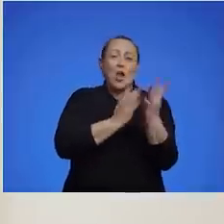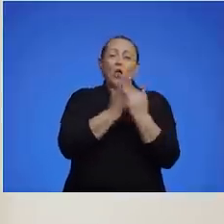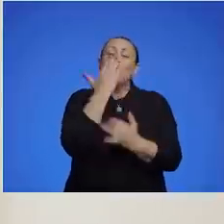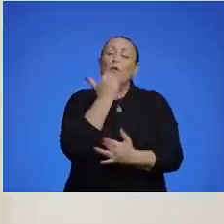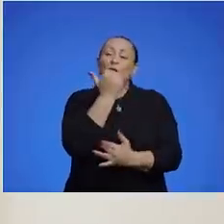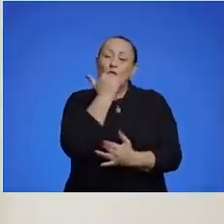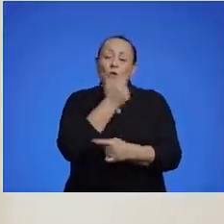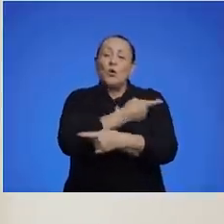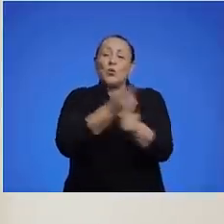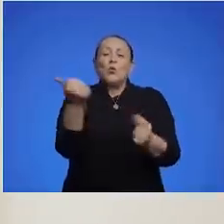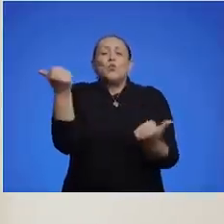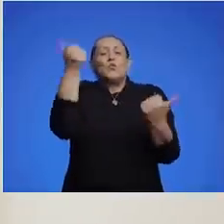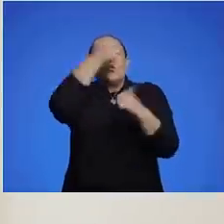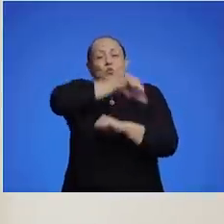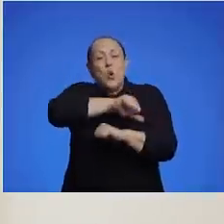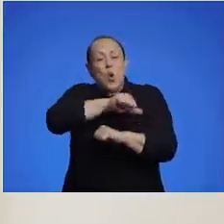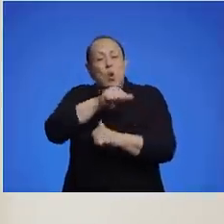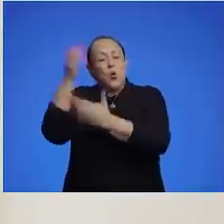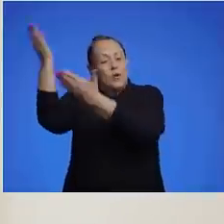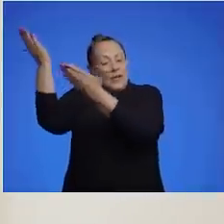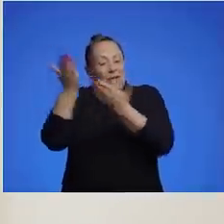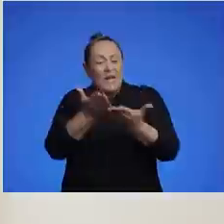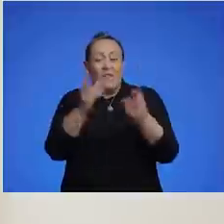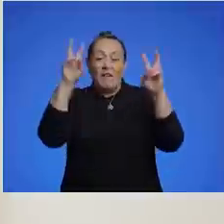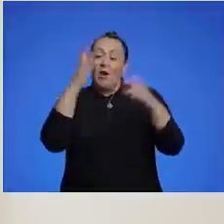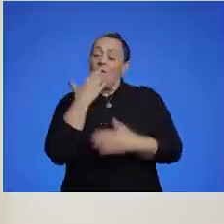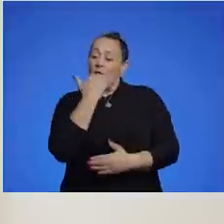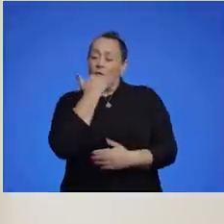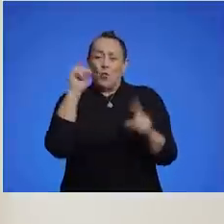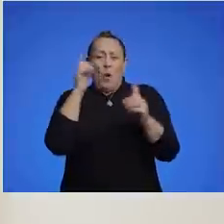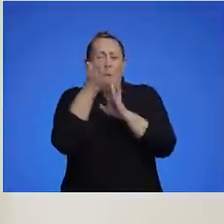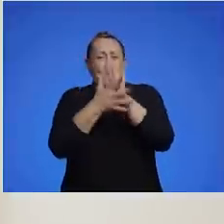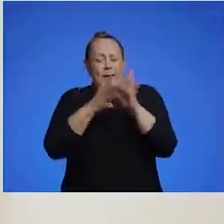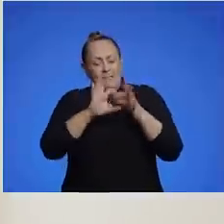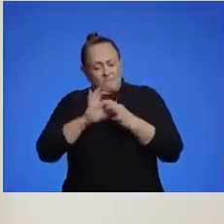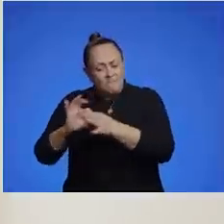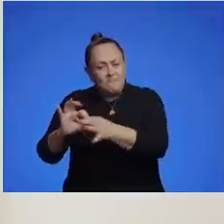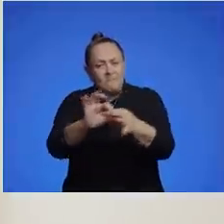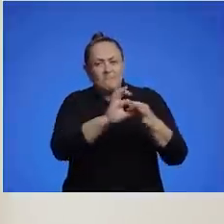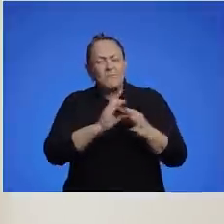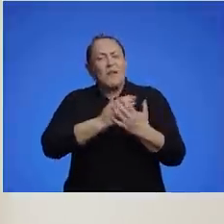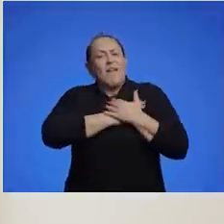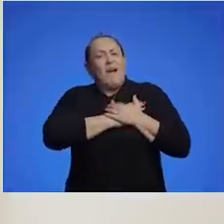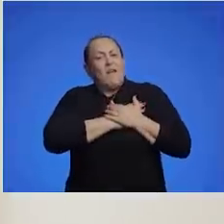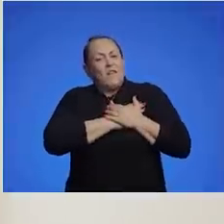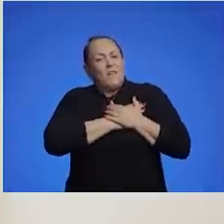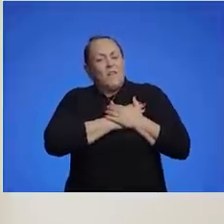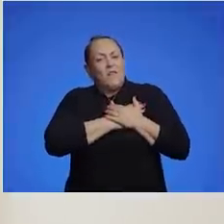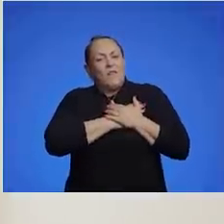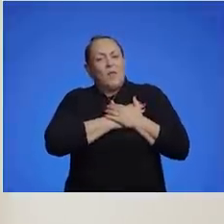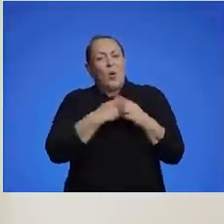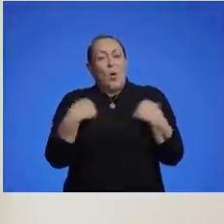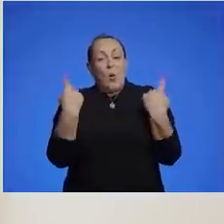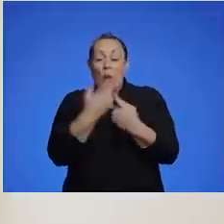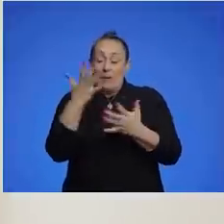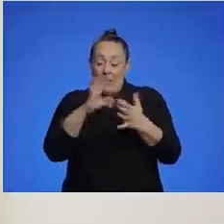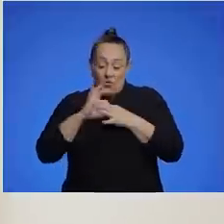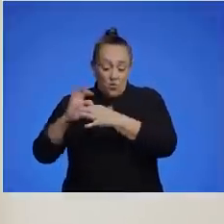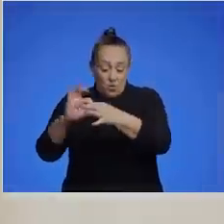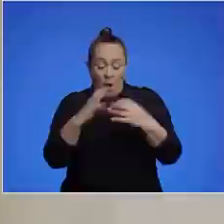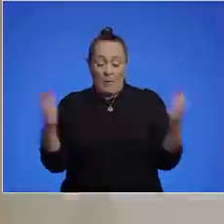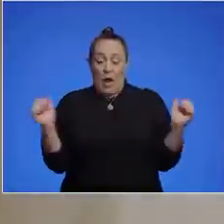sent them. And what is their fruit? The fruit of unity, the fruit of love. You see, to be united doesn't mean you agree with